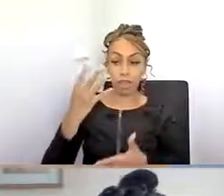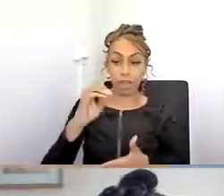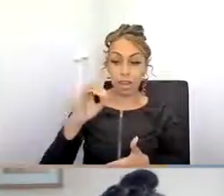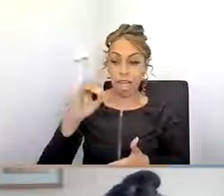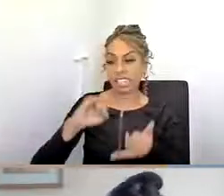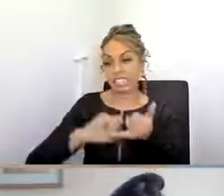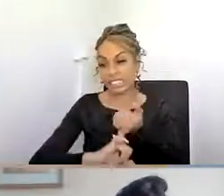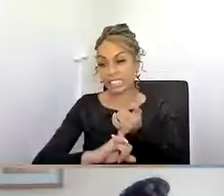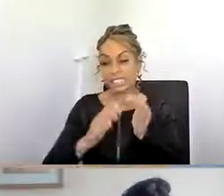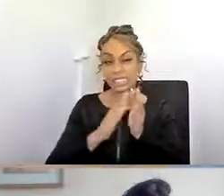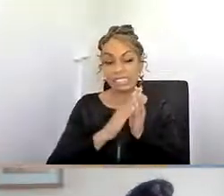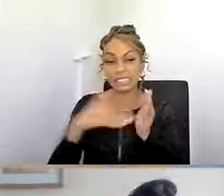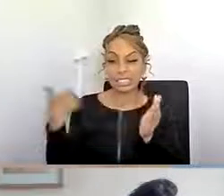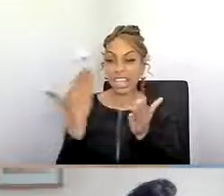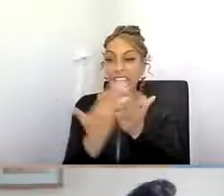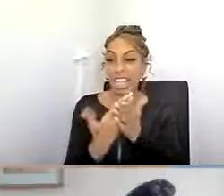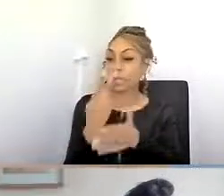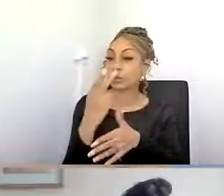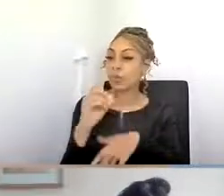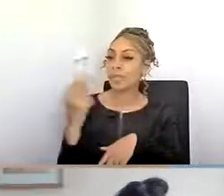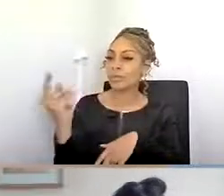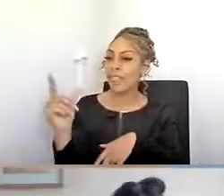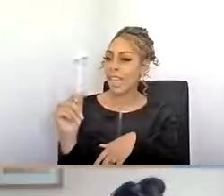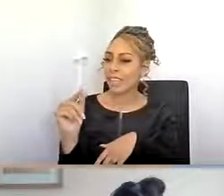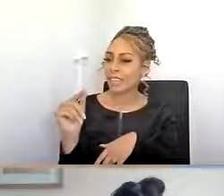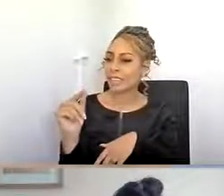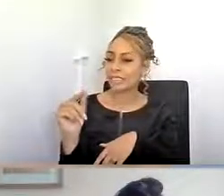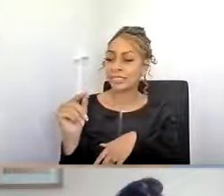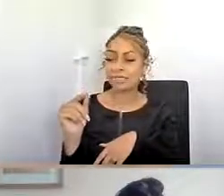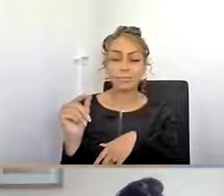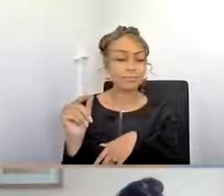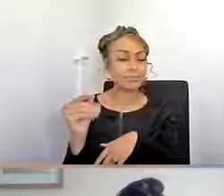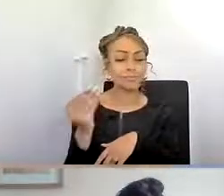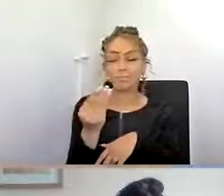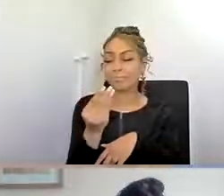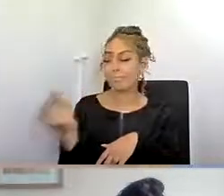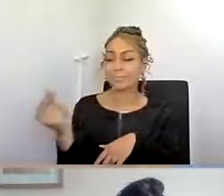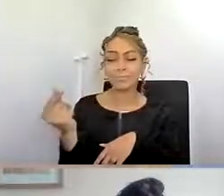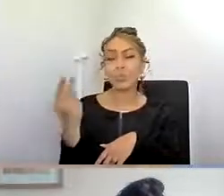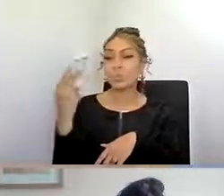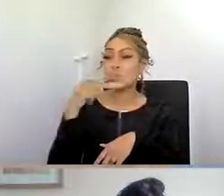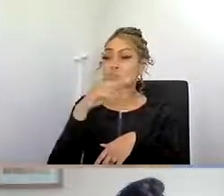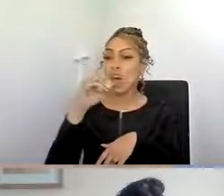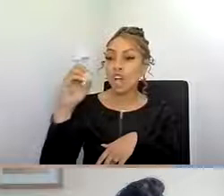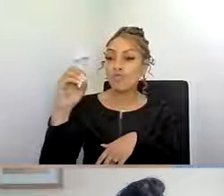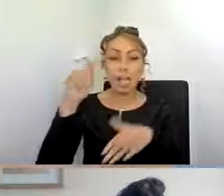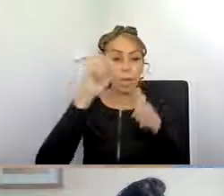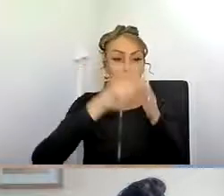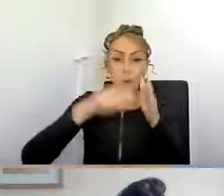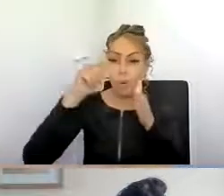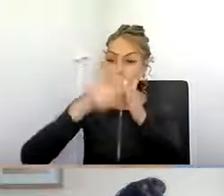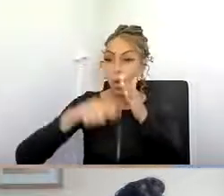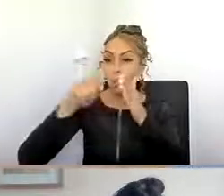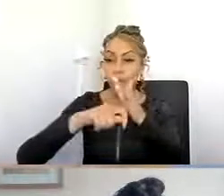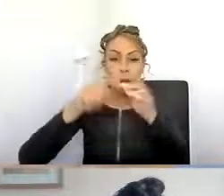90s until 2011, nearly 200 works were bought. And as you can imagine, all